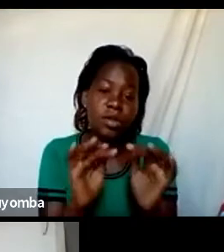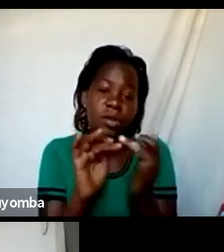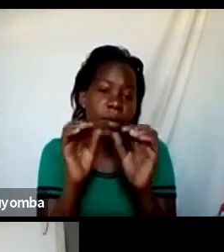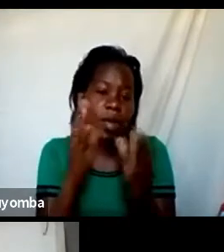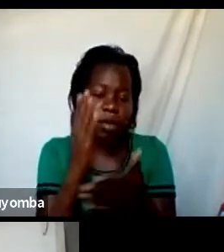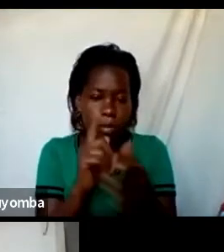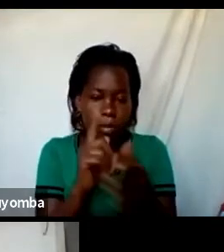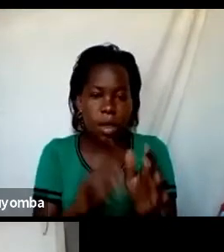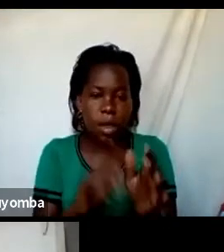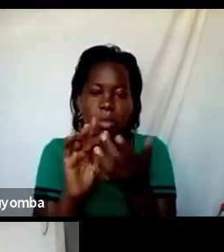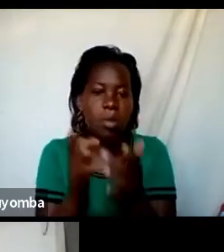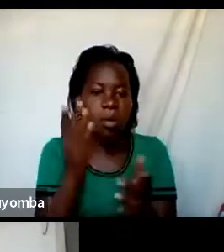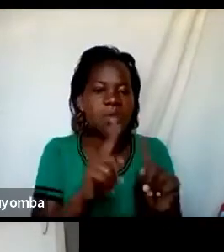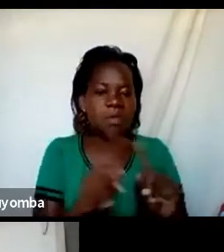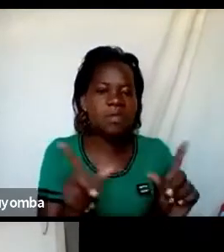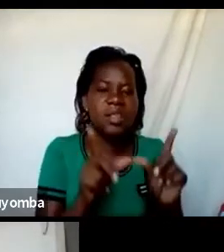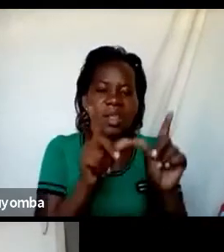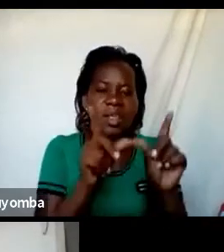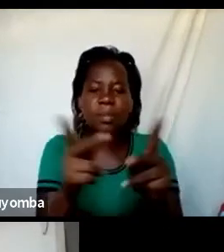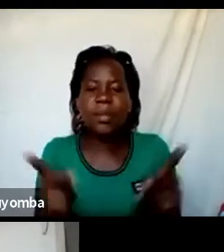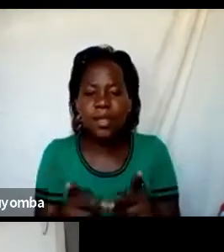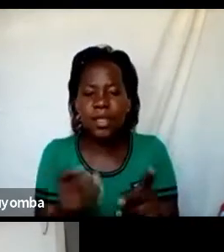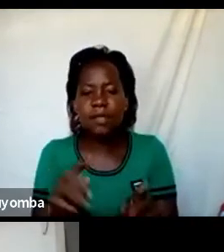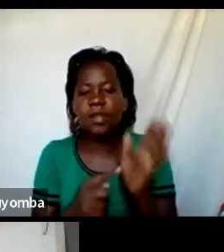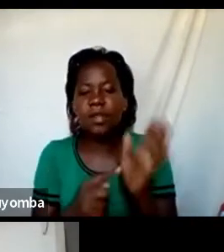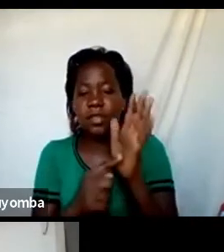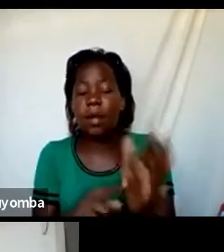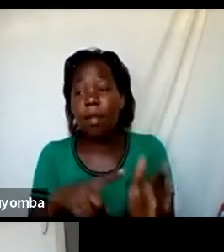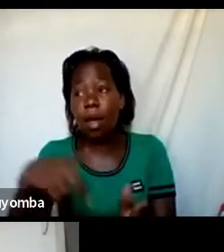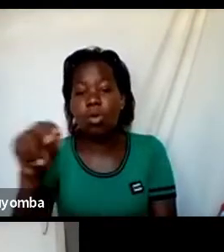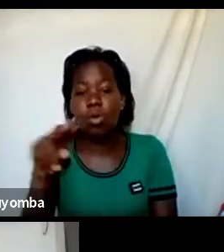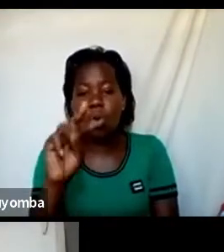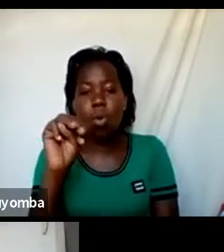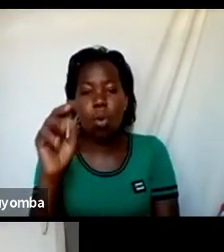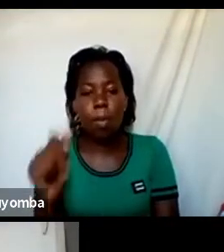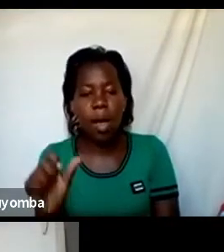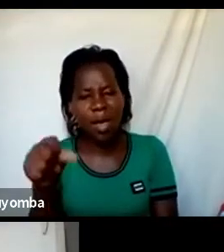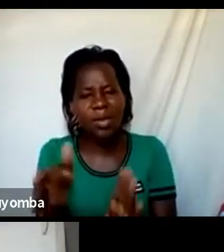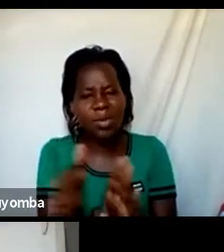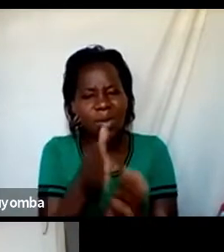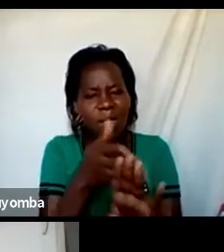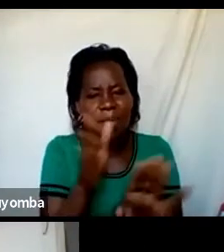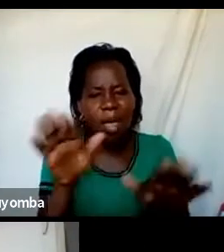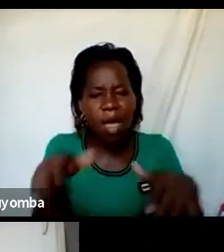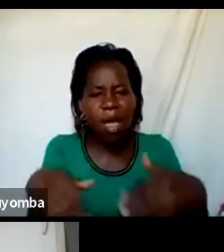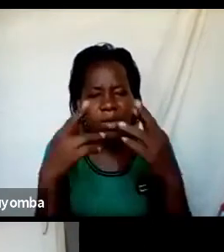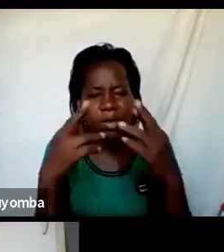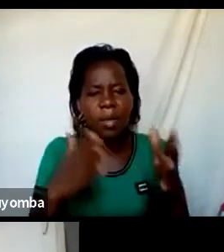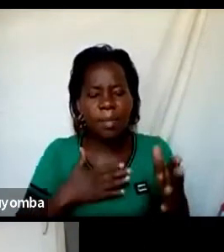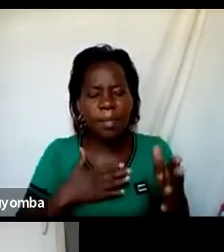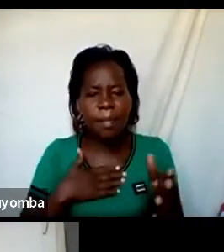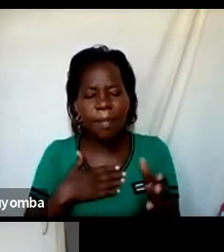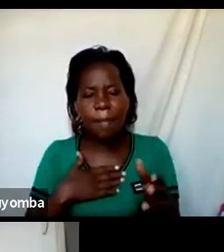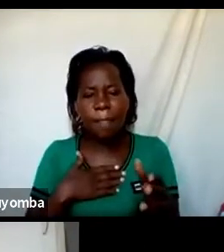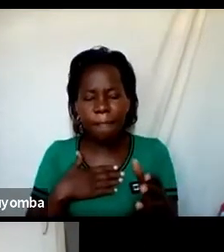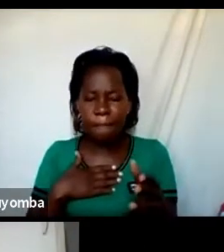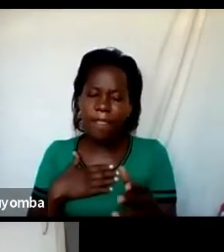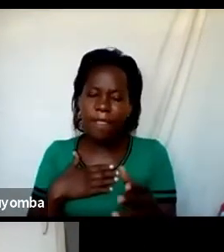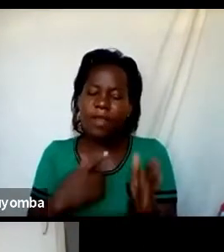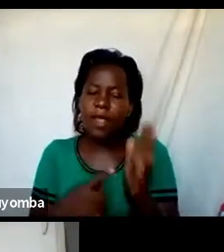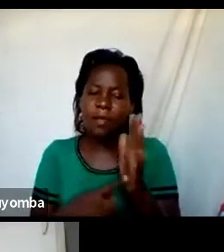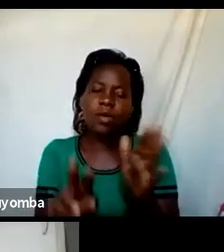places. If I came to UMA, am I able to get guidance on how to set up my entire chain from the registration to the manufacturing processes and all of